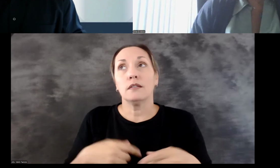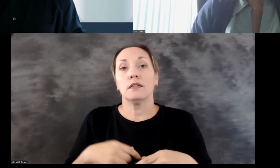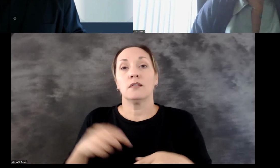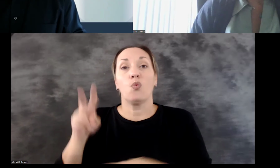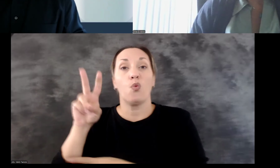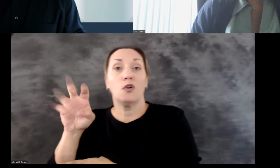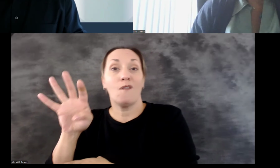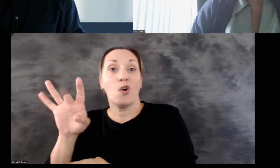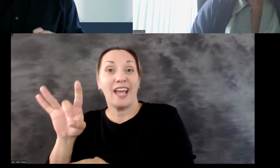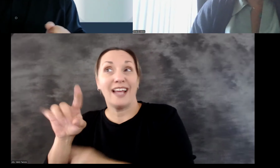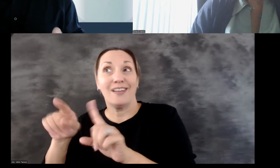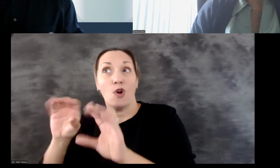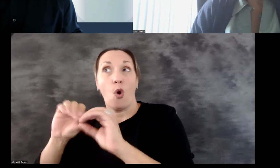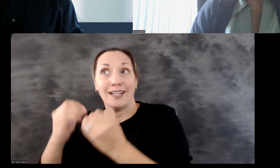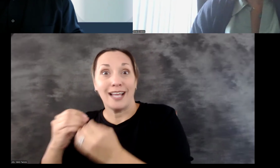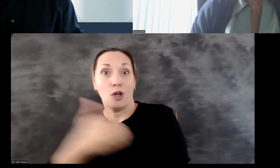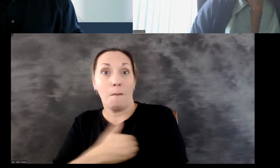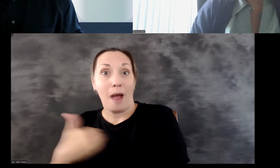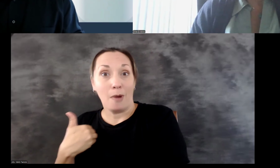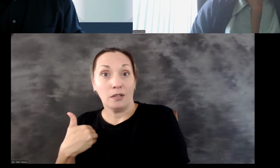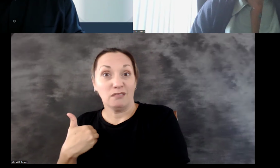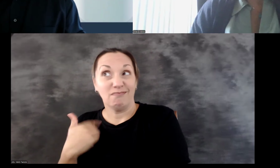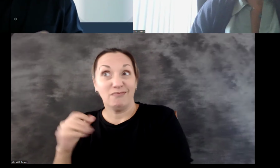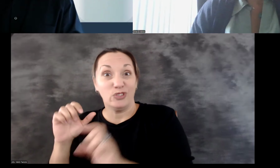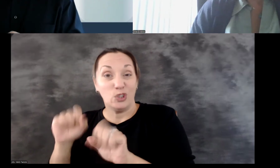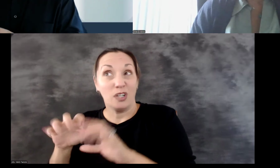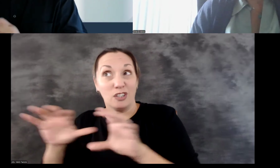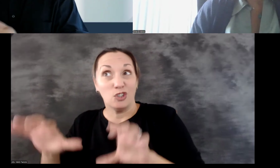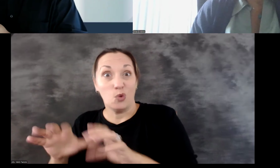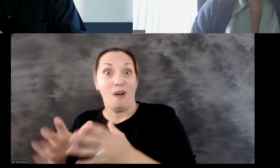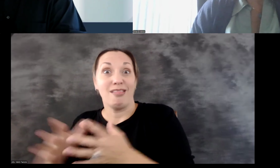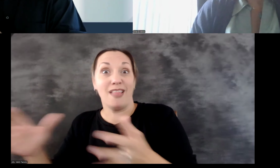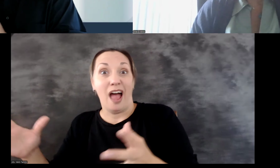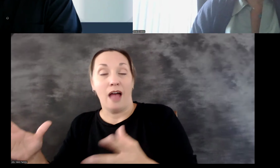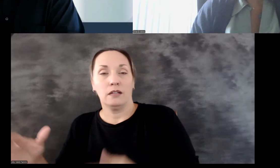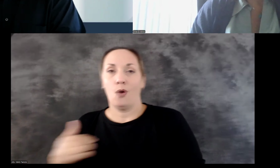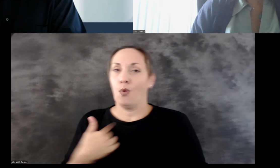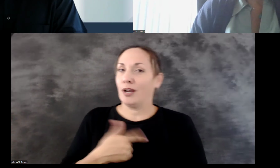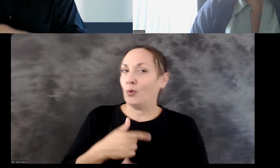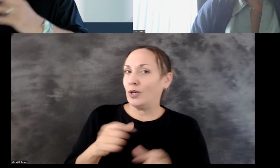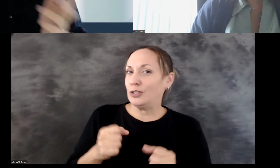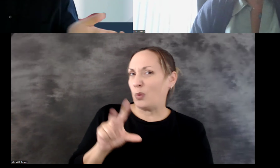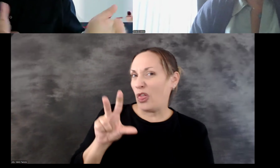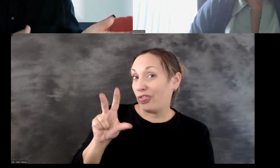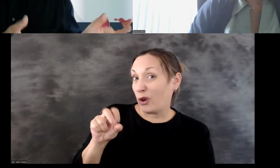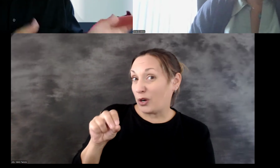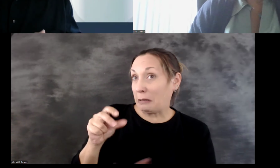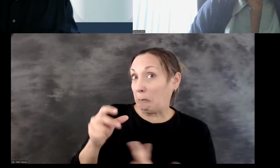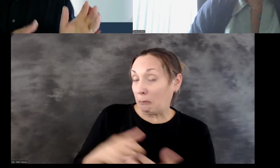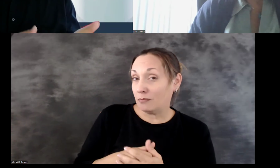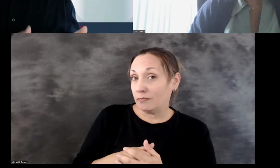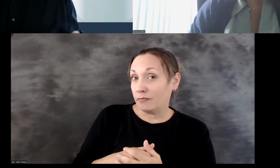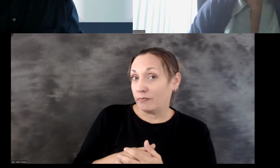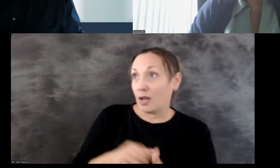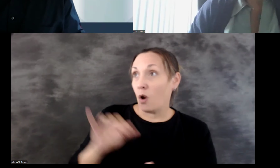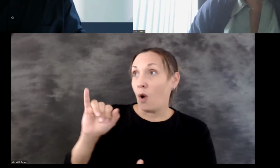240 organizational members? You can do quite a lot, right? What can we do with 30? What could IAAP do